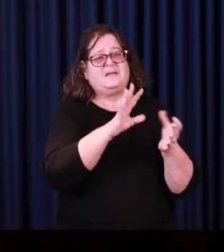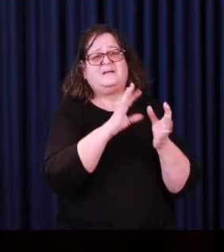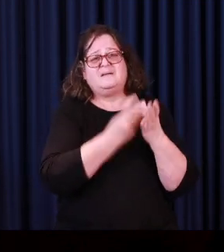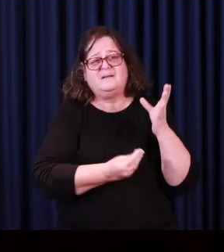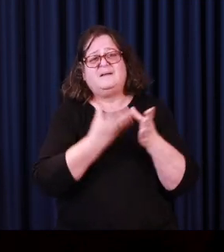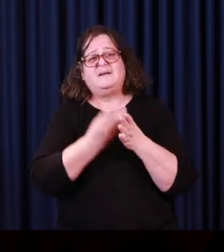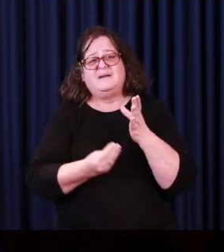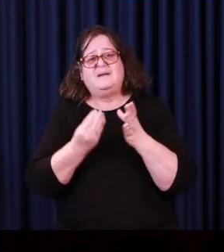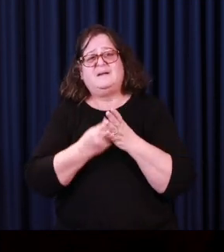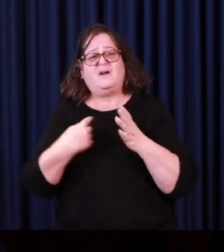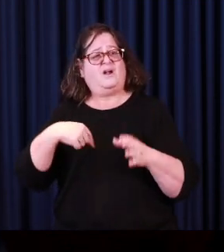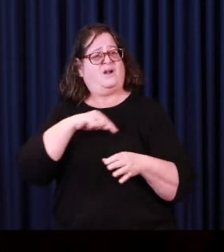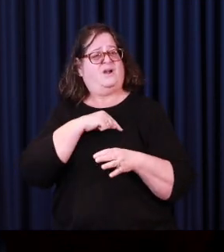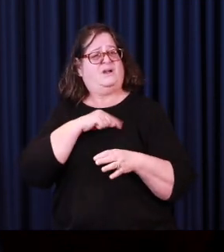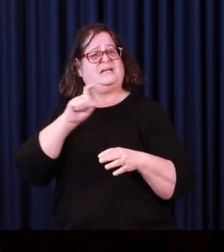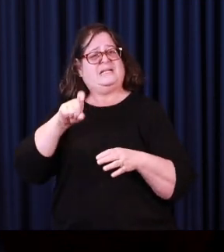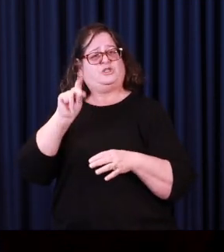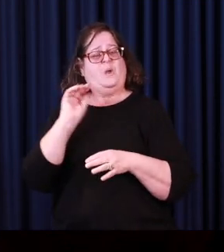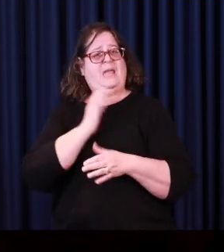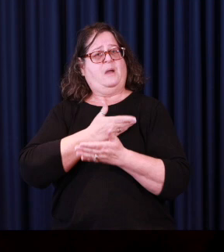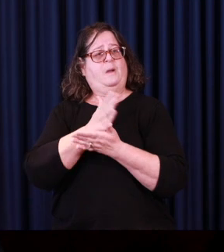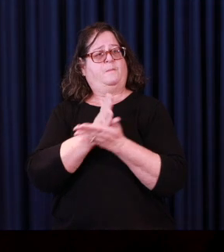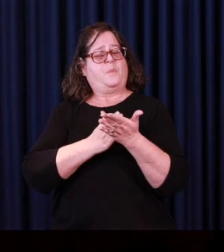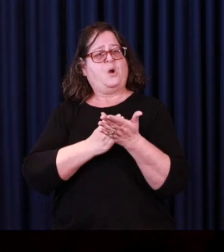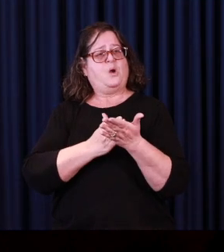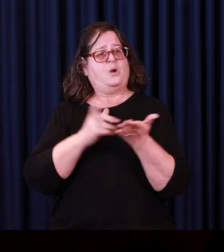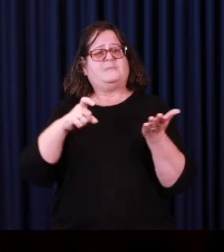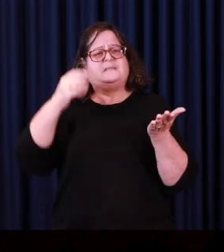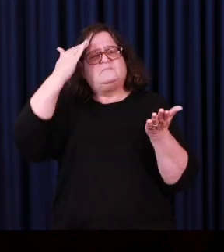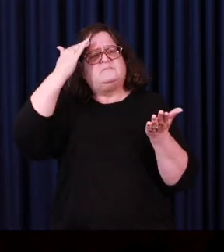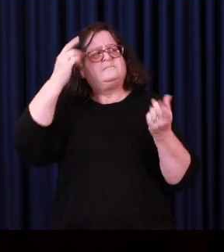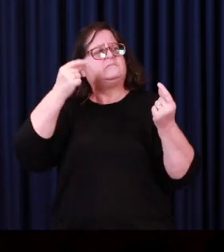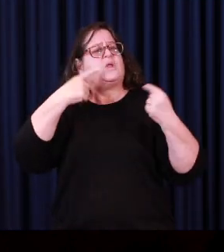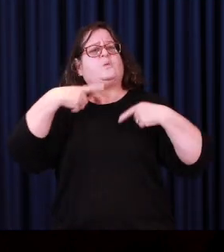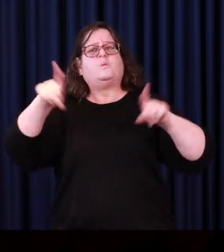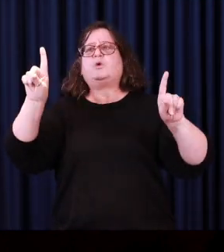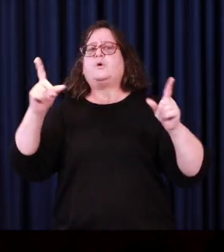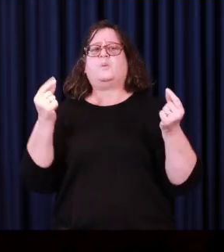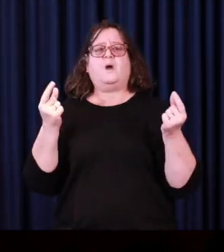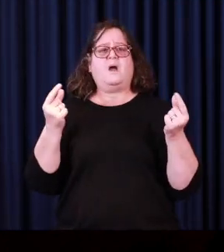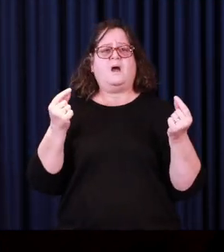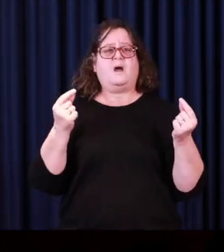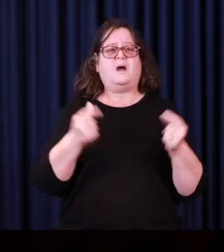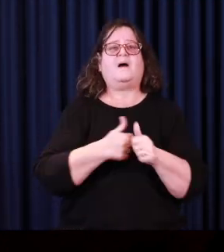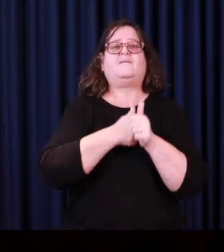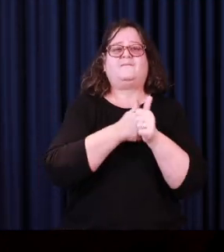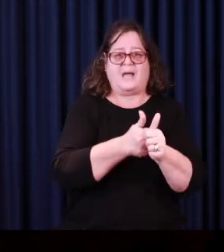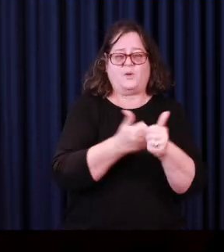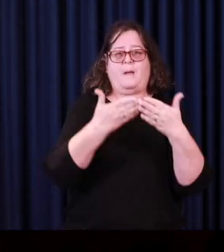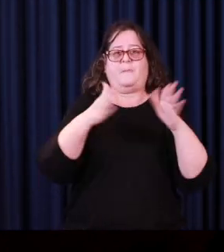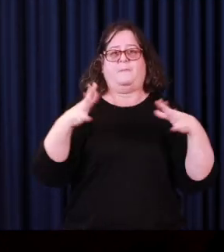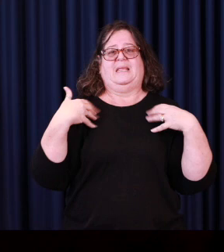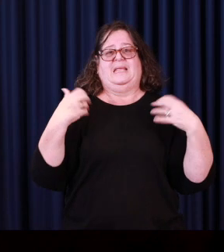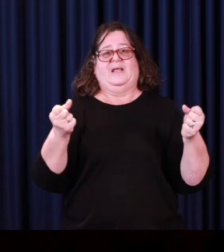part by doing what we know works, following public health, wearing a